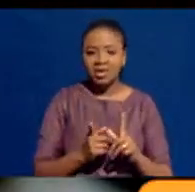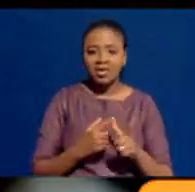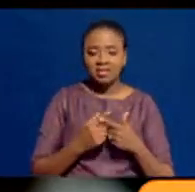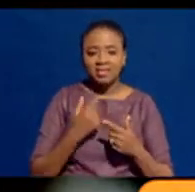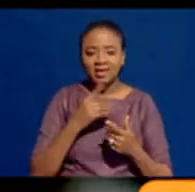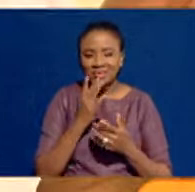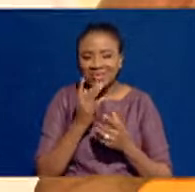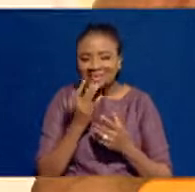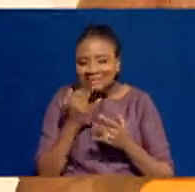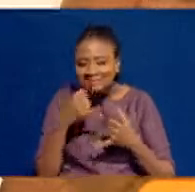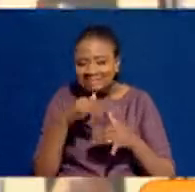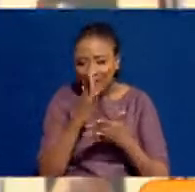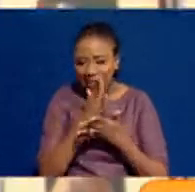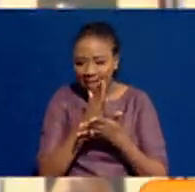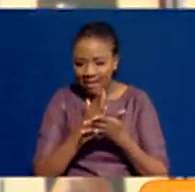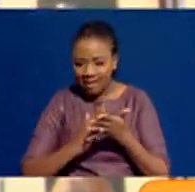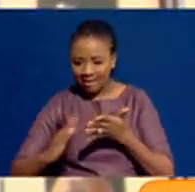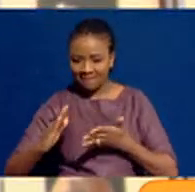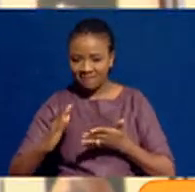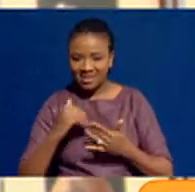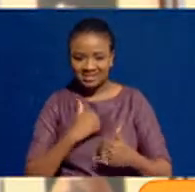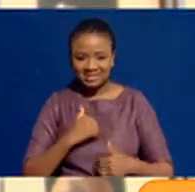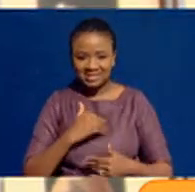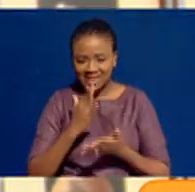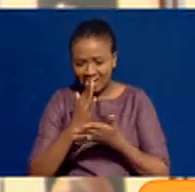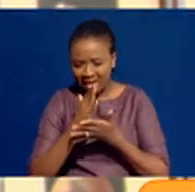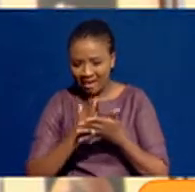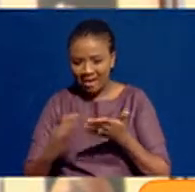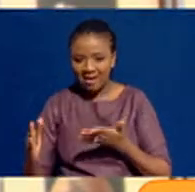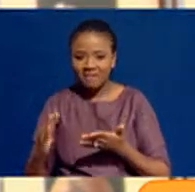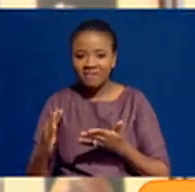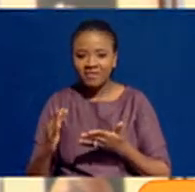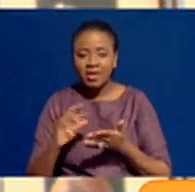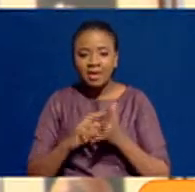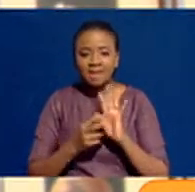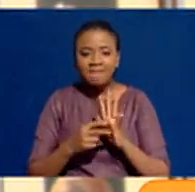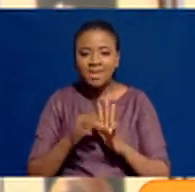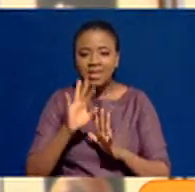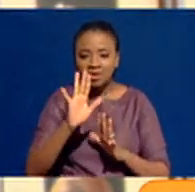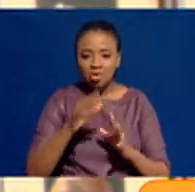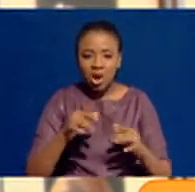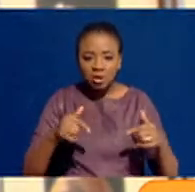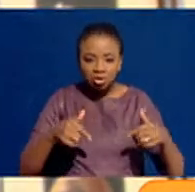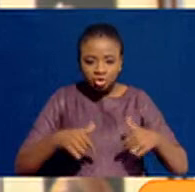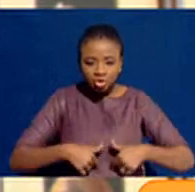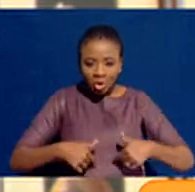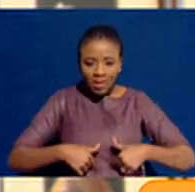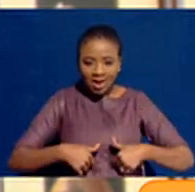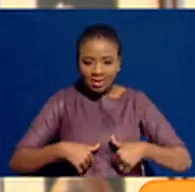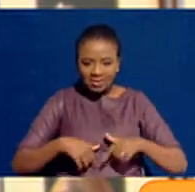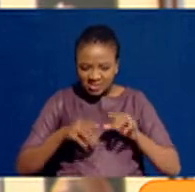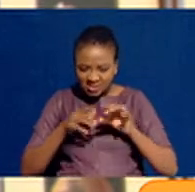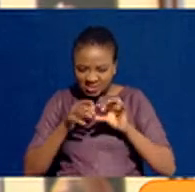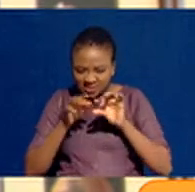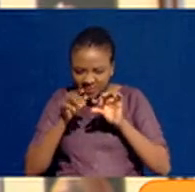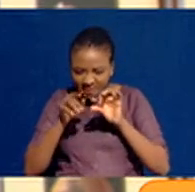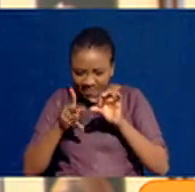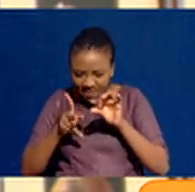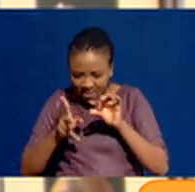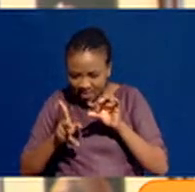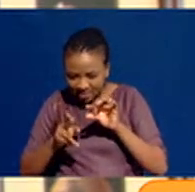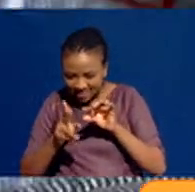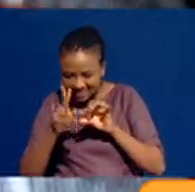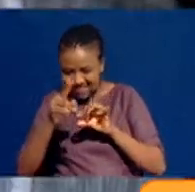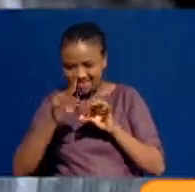gastrectomy. This is literally cutting off parts of your stomach and then suturing it